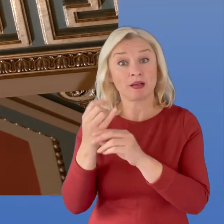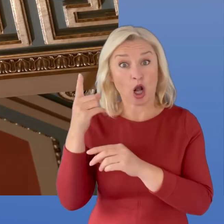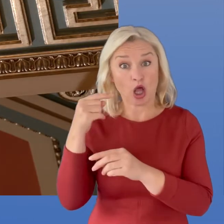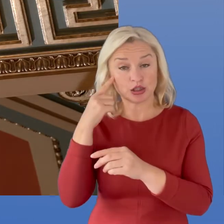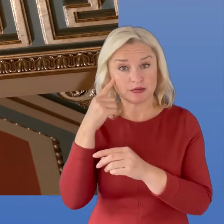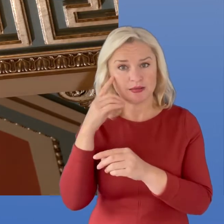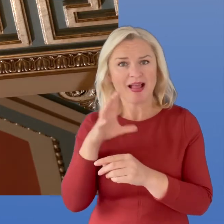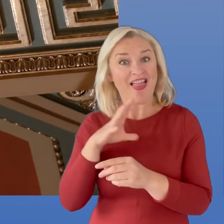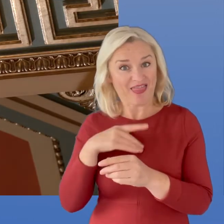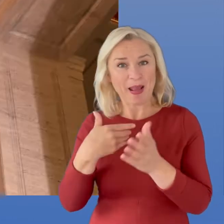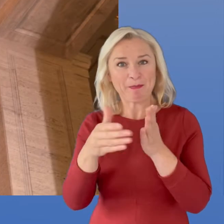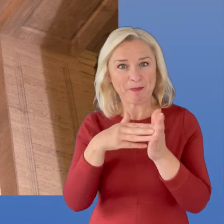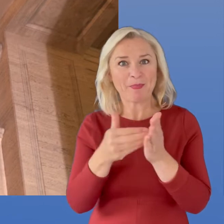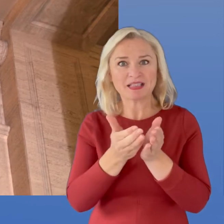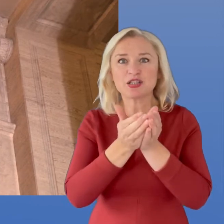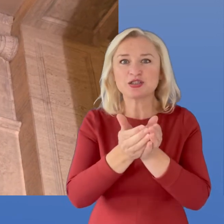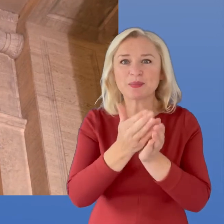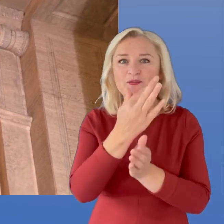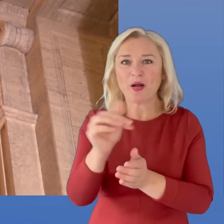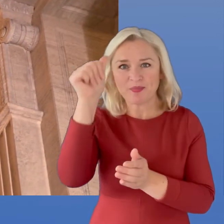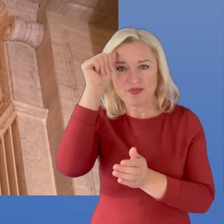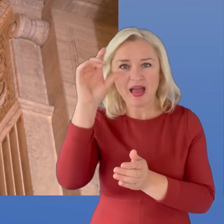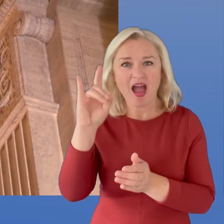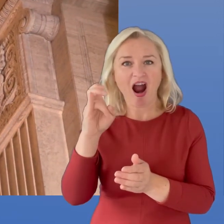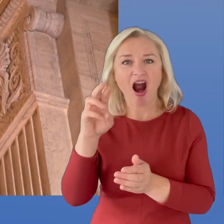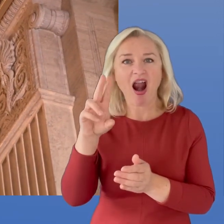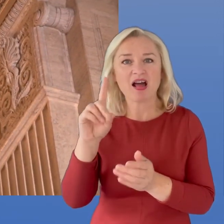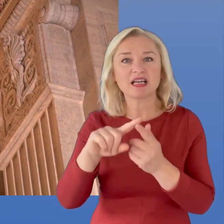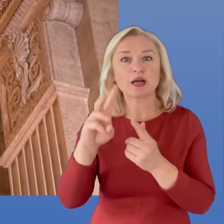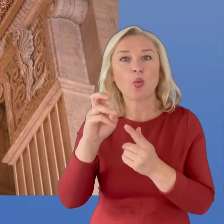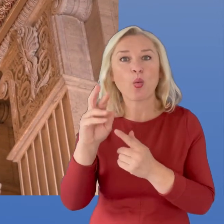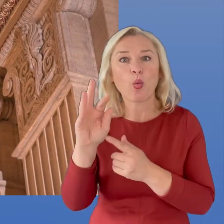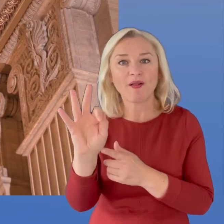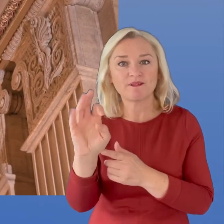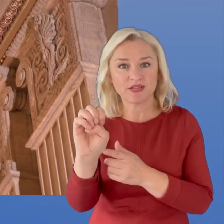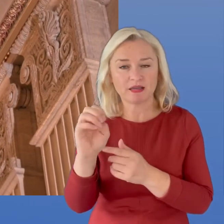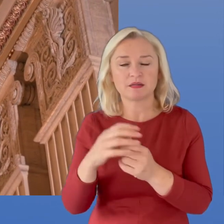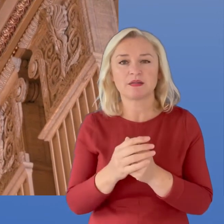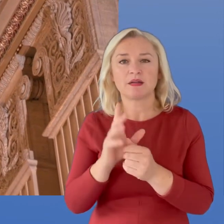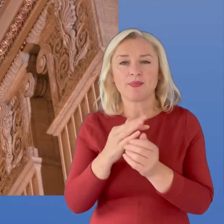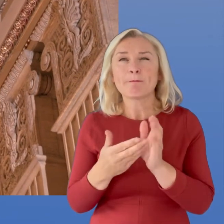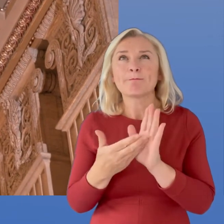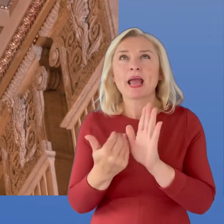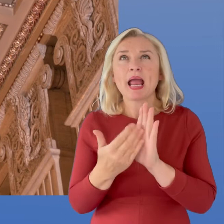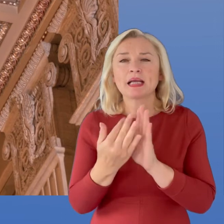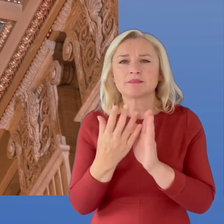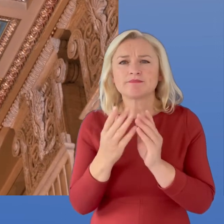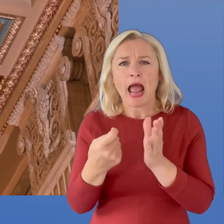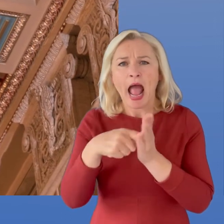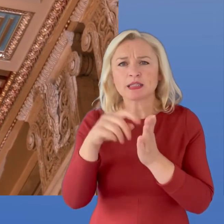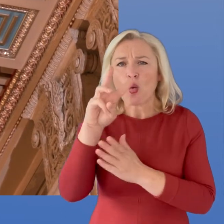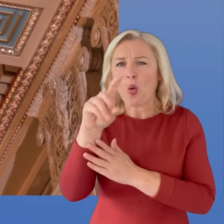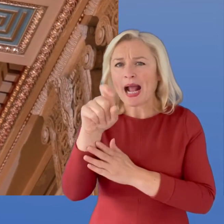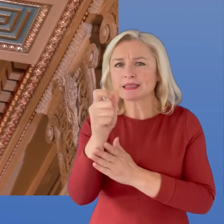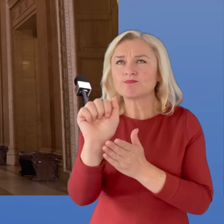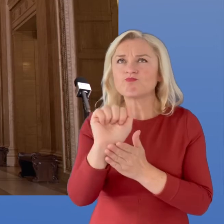London, who also painted some of the ships built by the famous Harland and Wolff Company. They subjected the paint to a special waxing